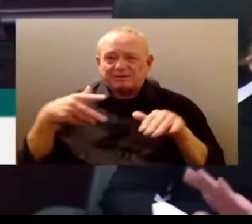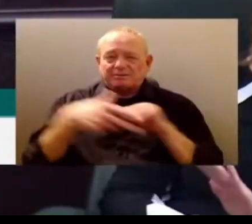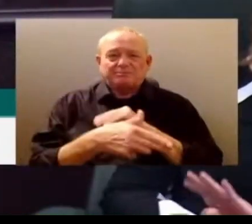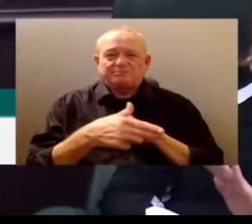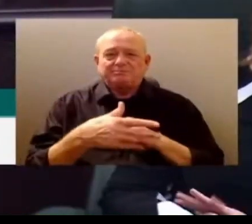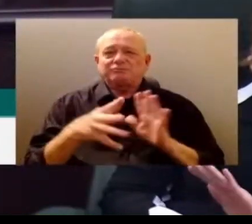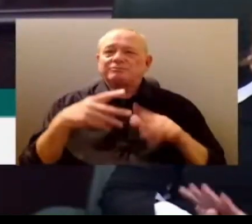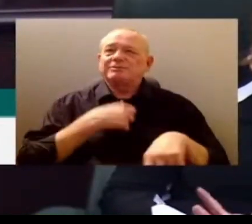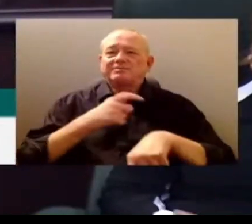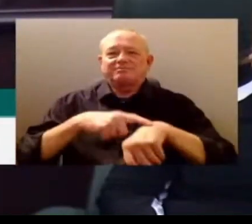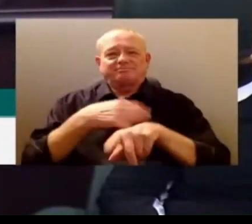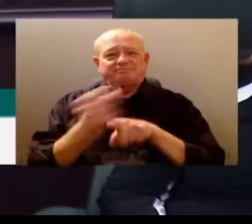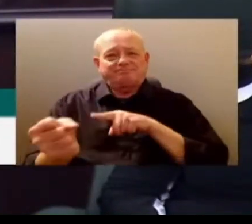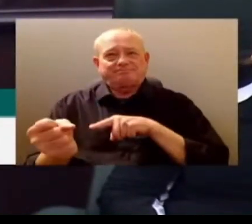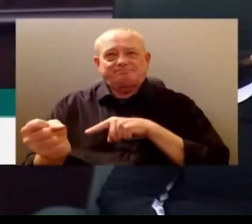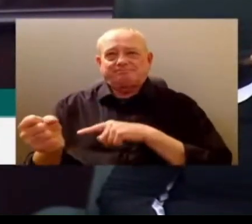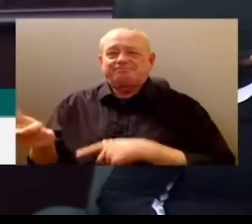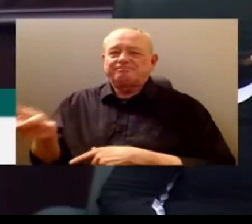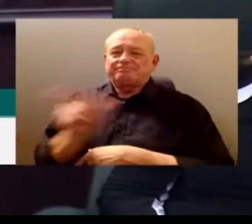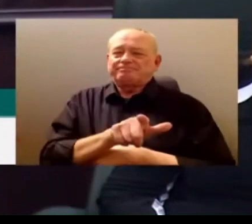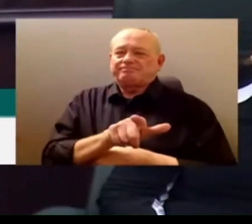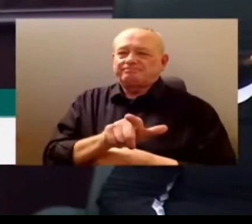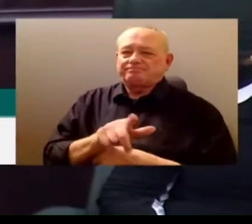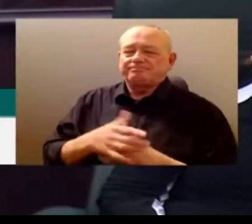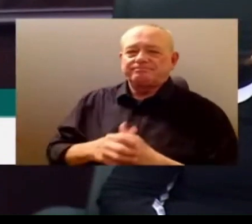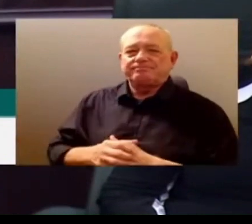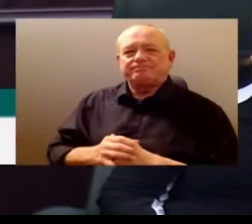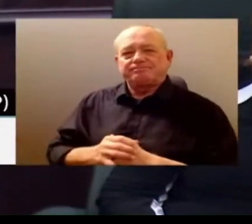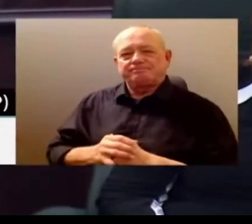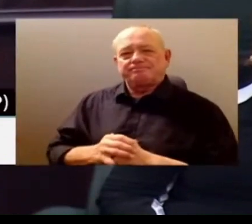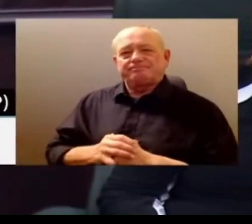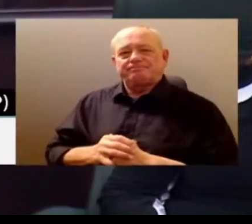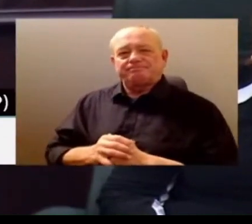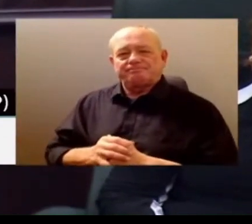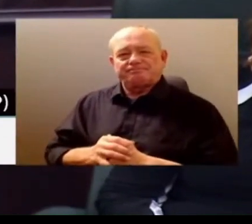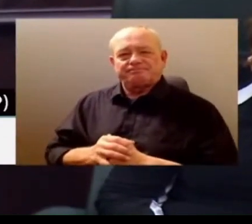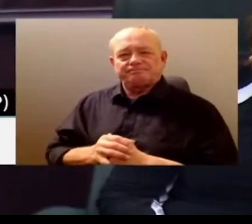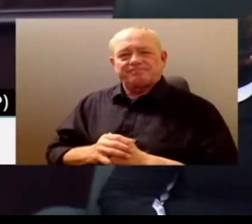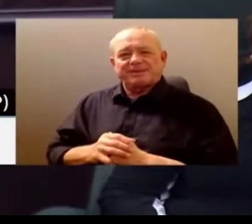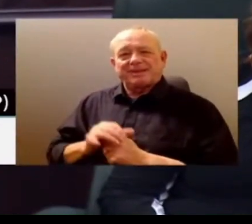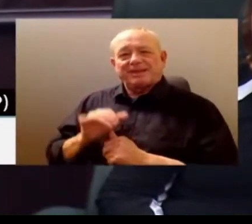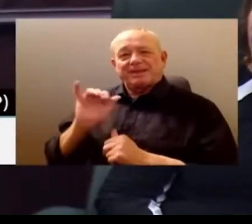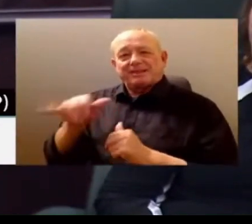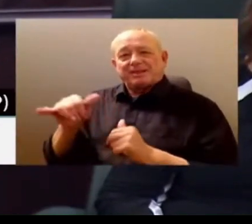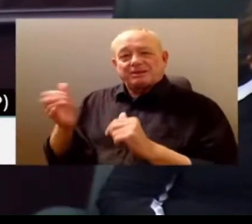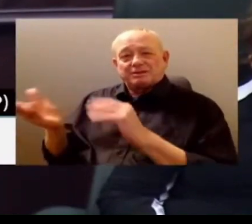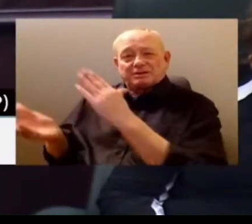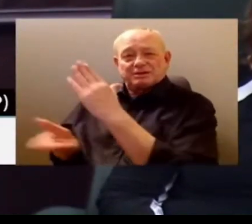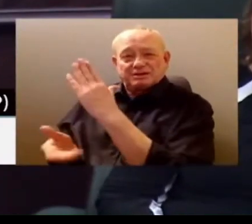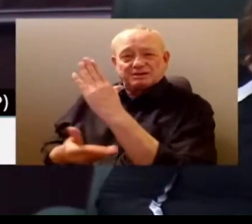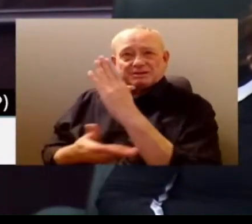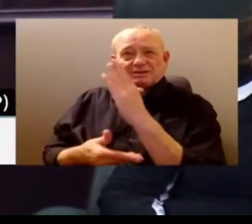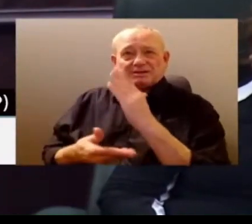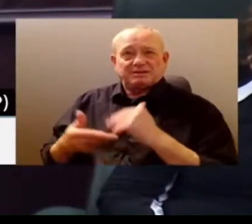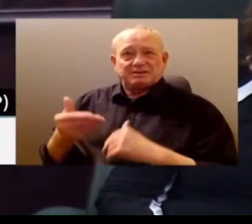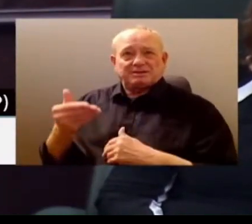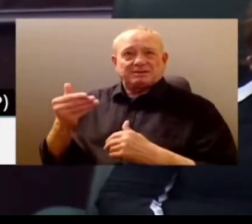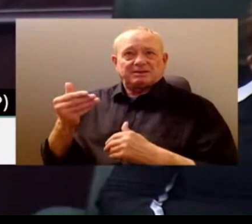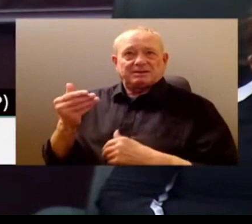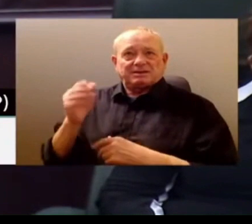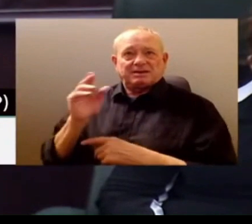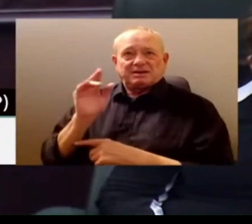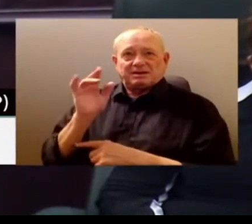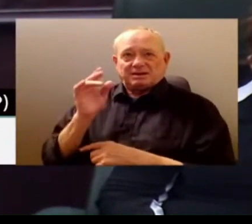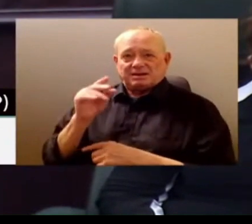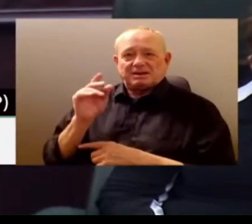Well, given that some of this logging overlaps an internationally recognized and popular trail network in West Bragg Creek, and given